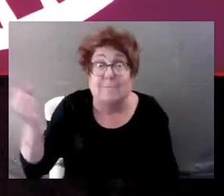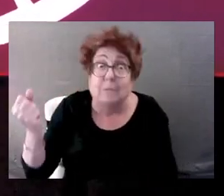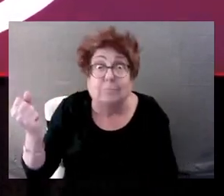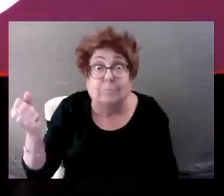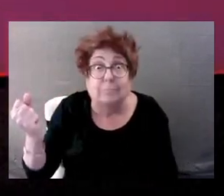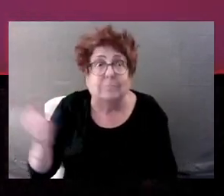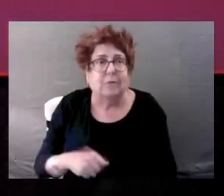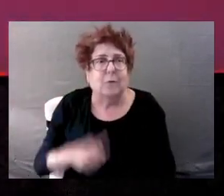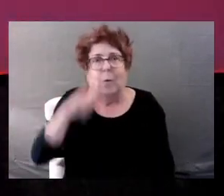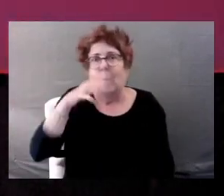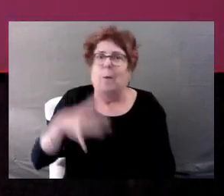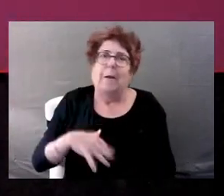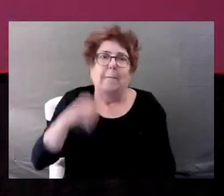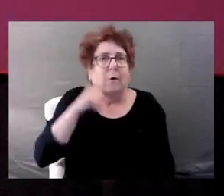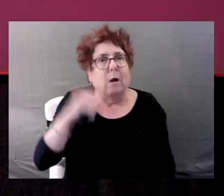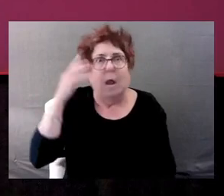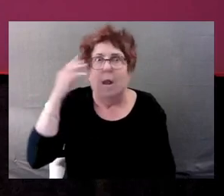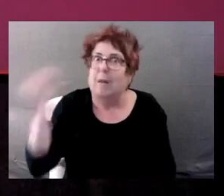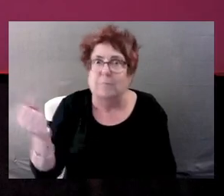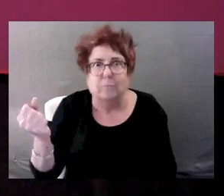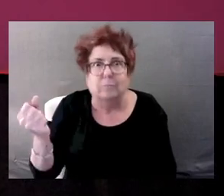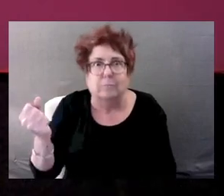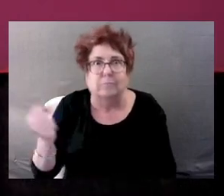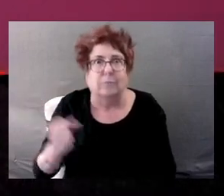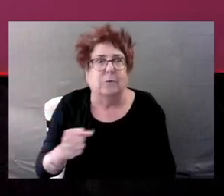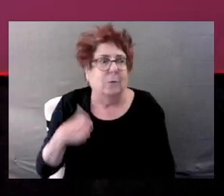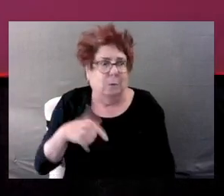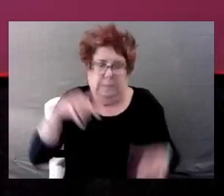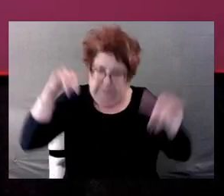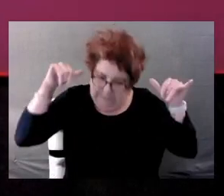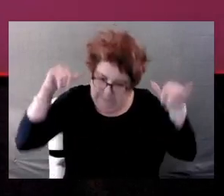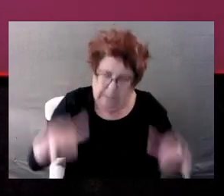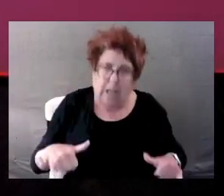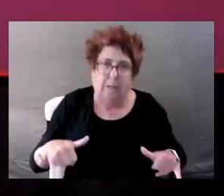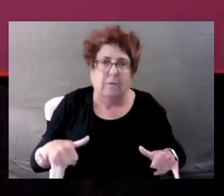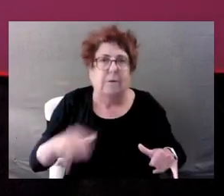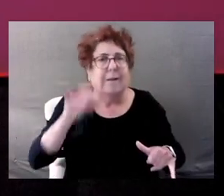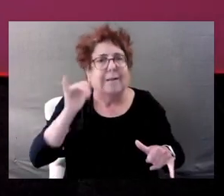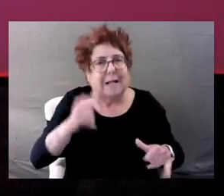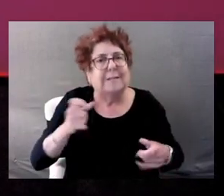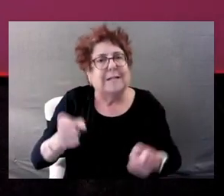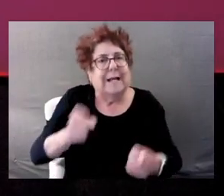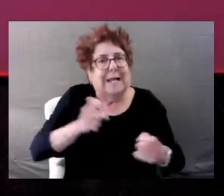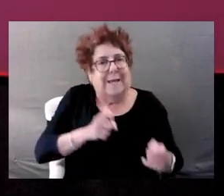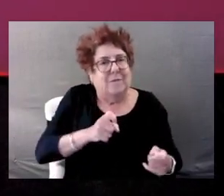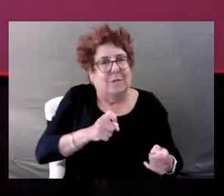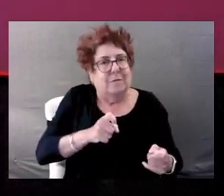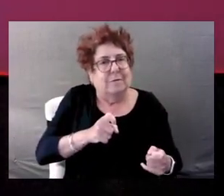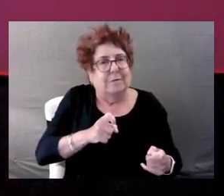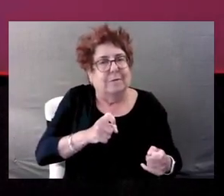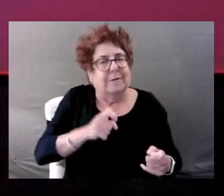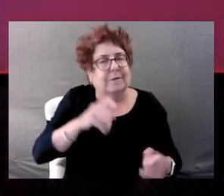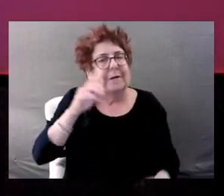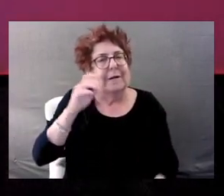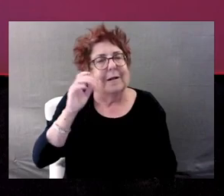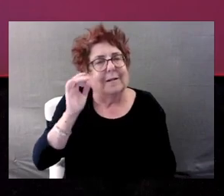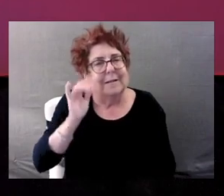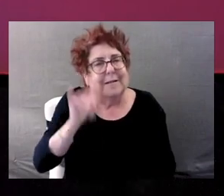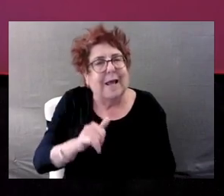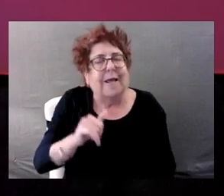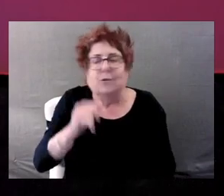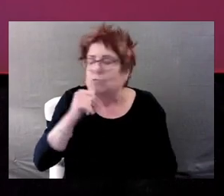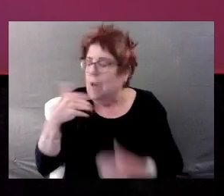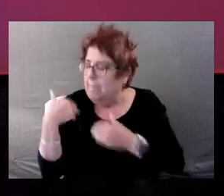women aren't going anywhere. It is a gift to us. It is not a burden, it is a